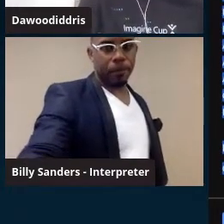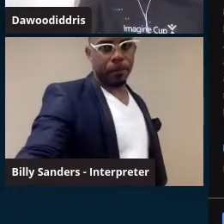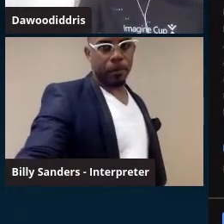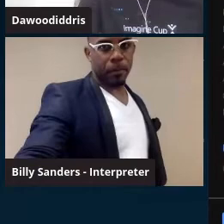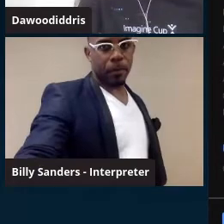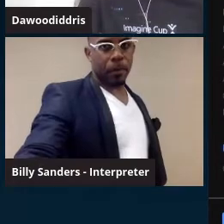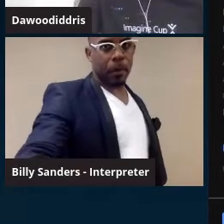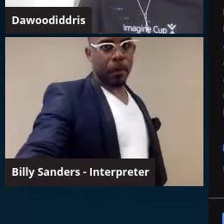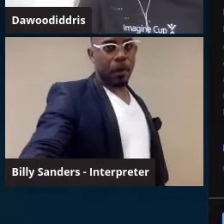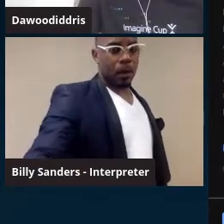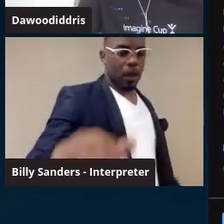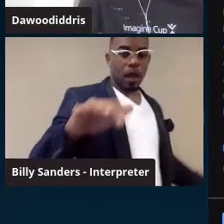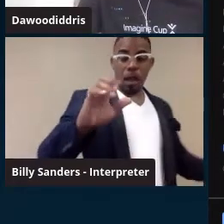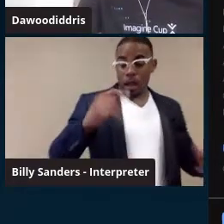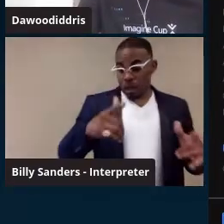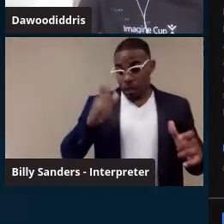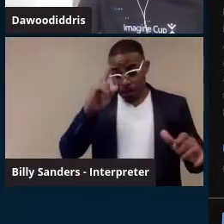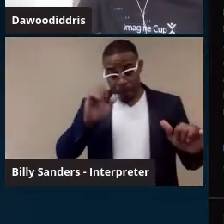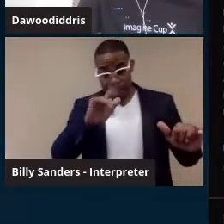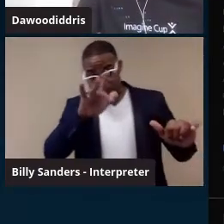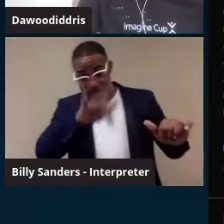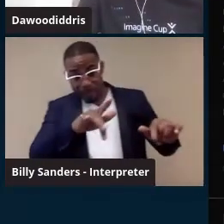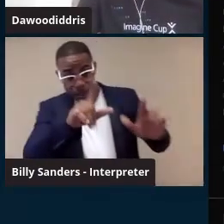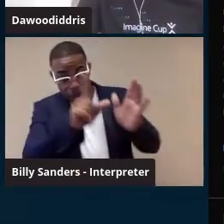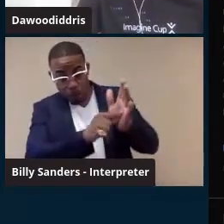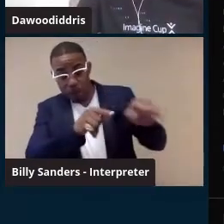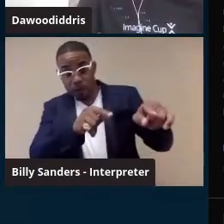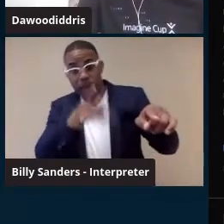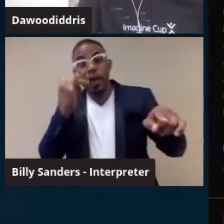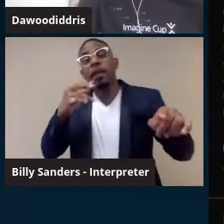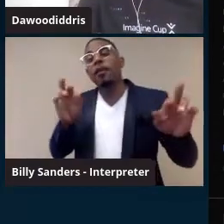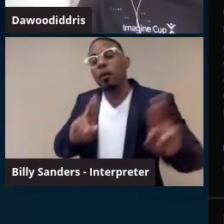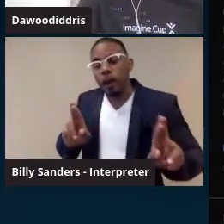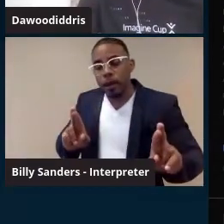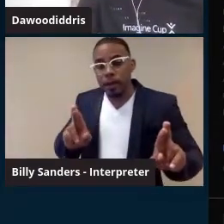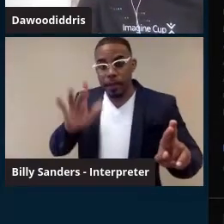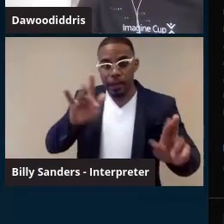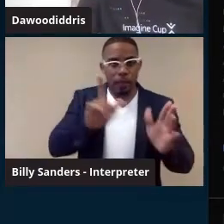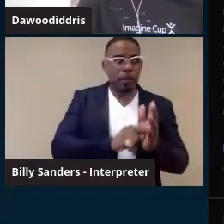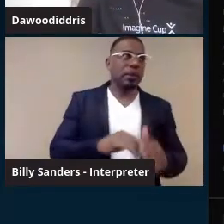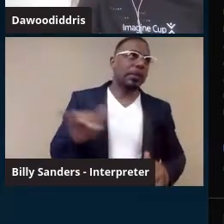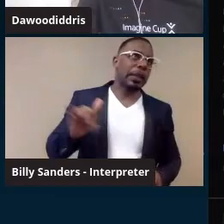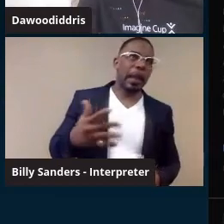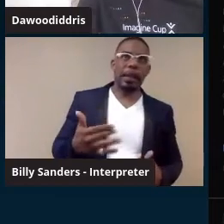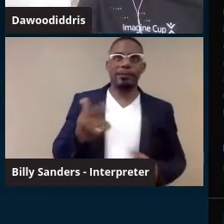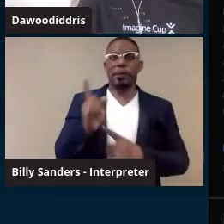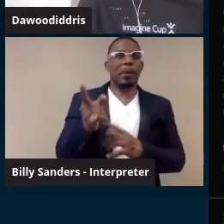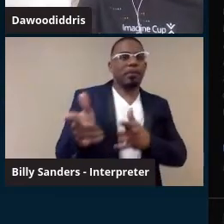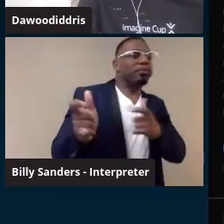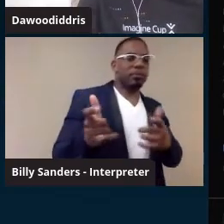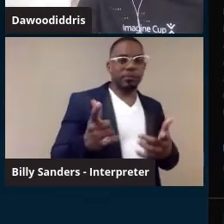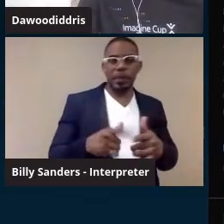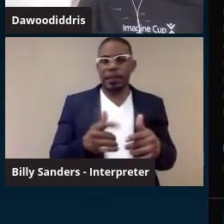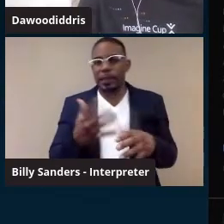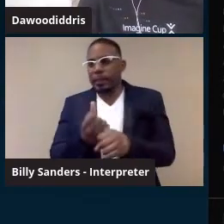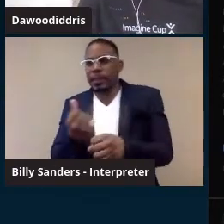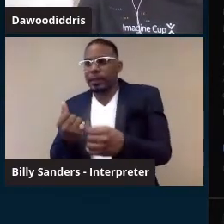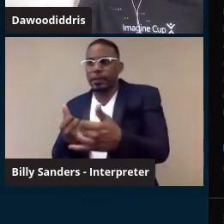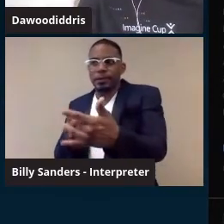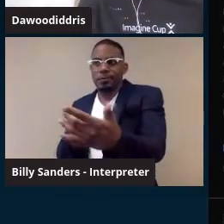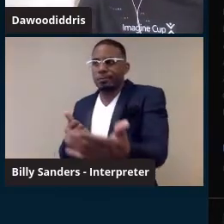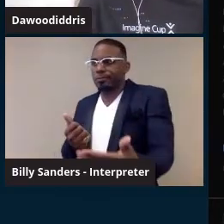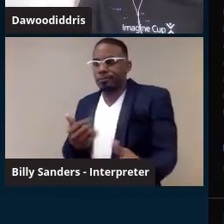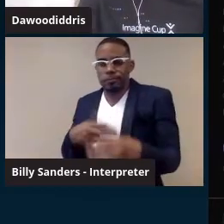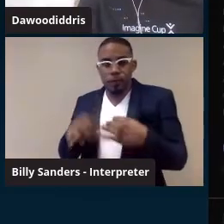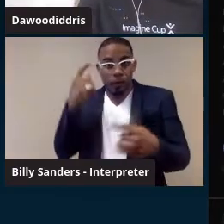I would, be able to click on create. When I click on create, it will take some, minutes, and then it will get, installed